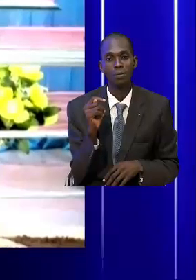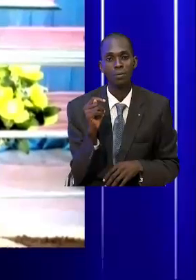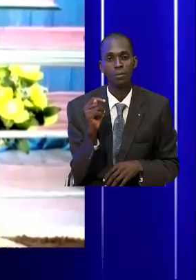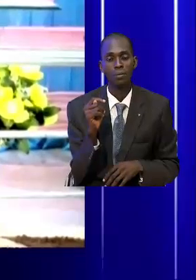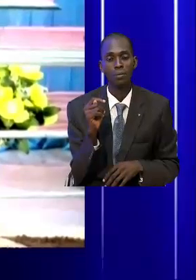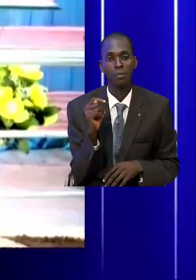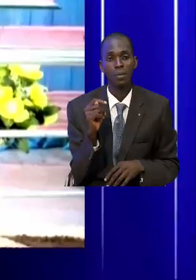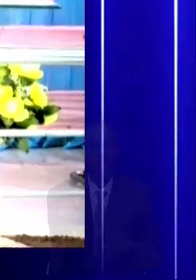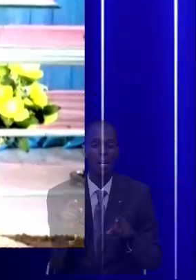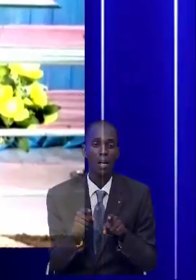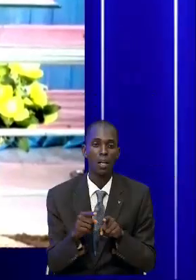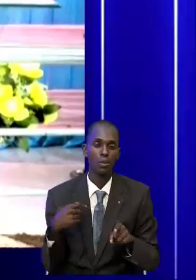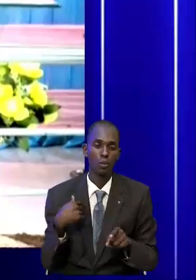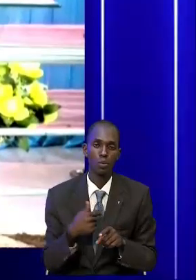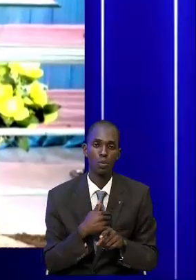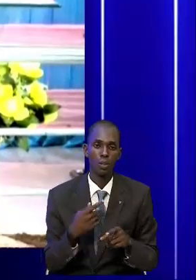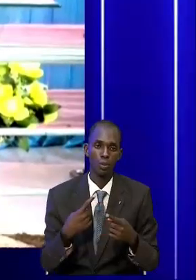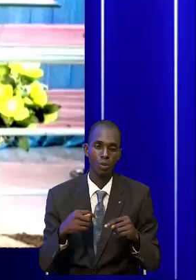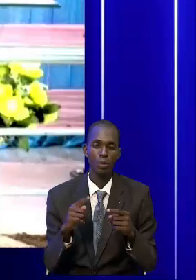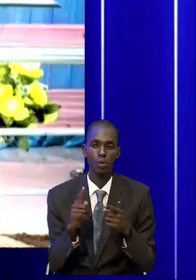The testimony from Edo State,